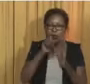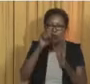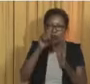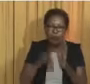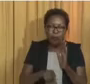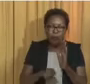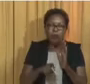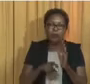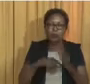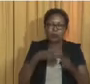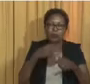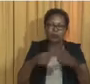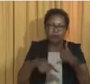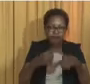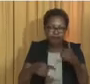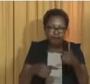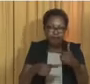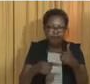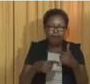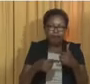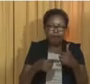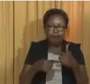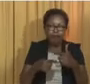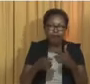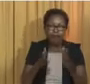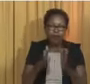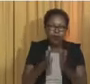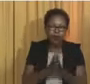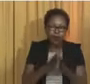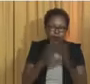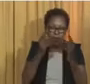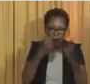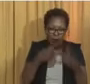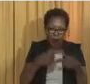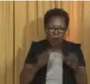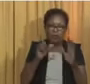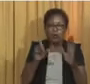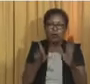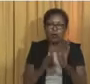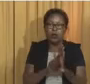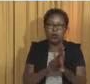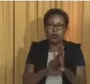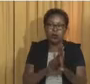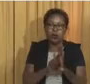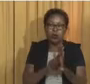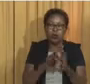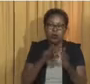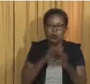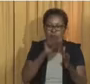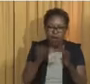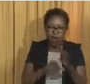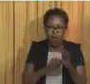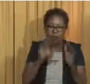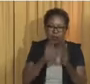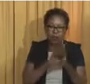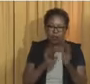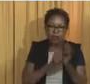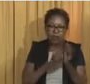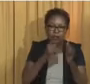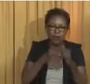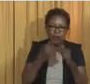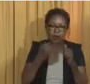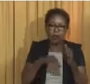out in strict conformity with the normative standards and provisions of Chapter 16 of the Constitution.